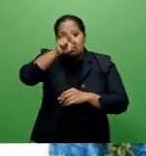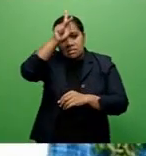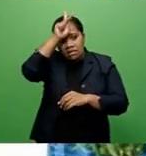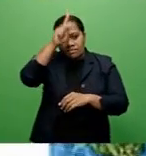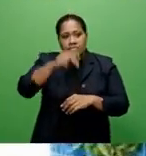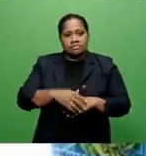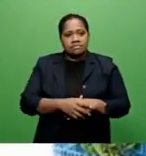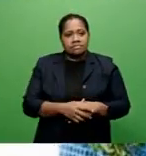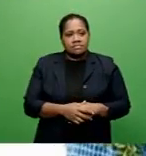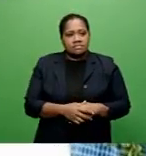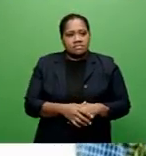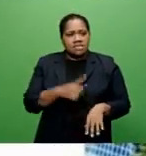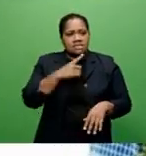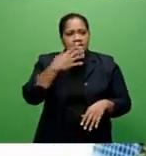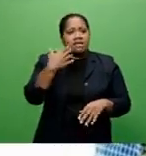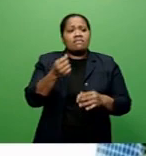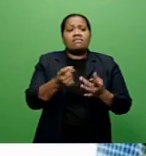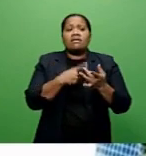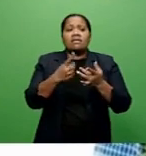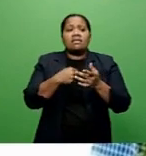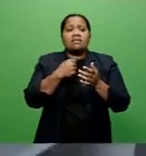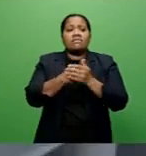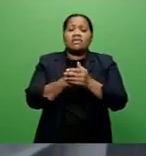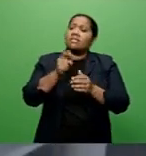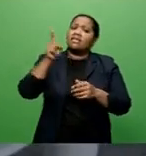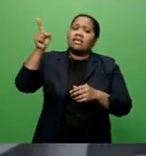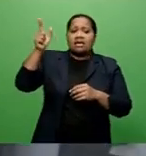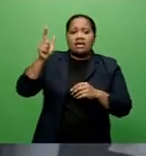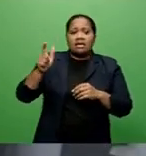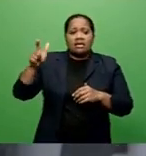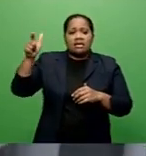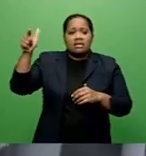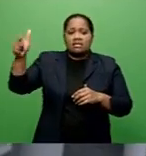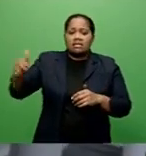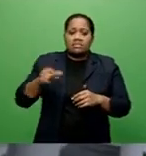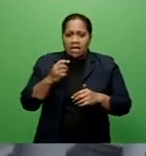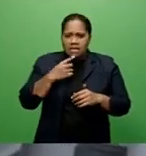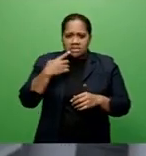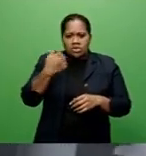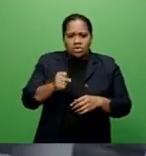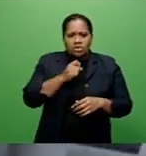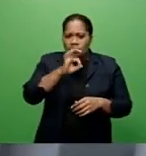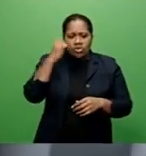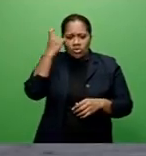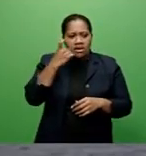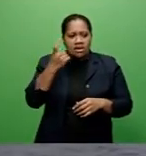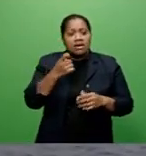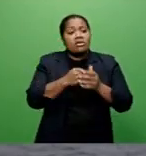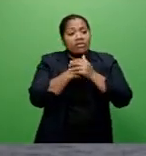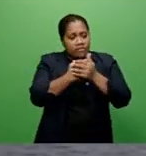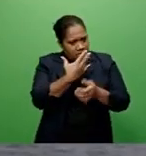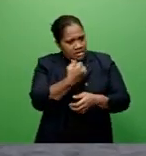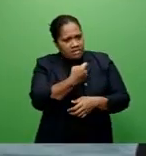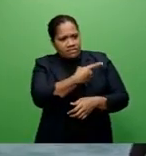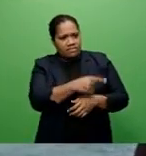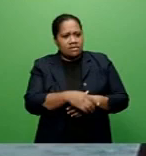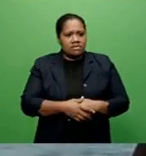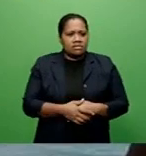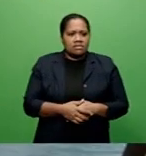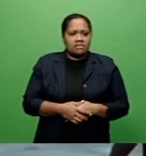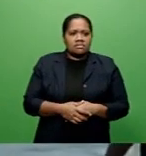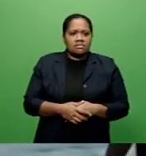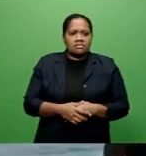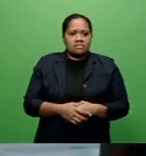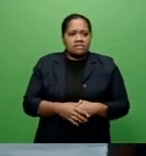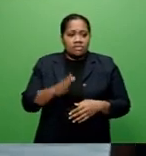another friend in the reef. And the captain said, no, don't worry, your friend there. The village say when they saw him far there, that side,